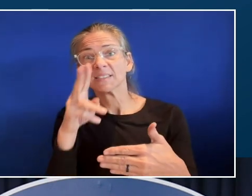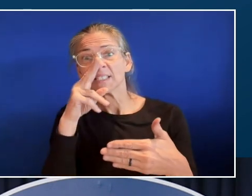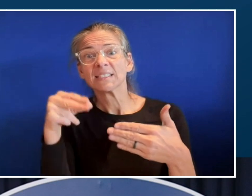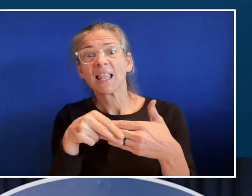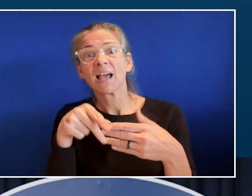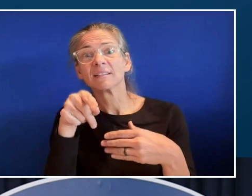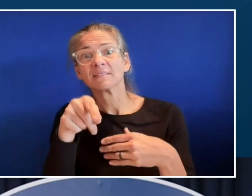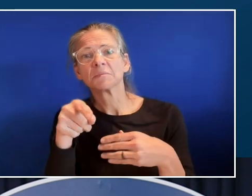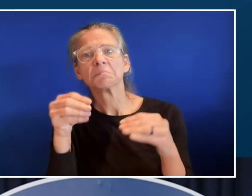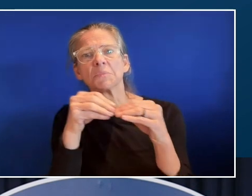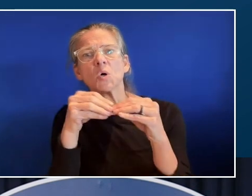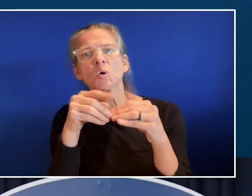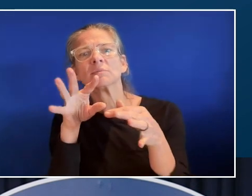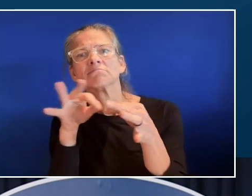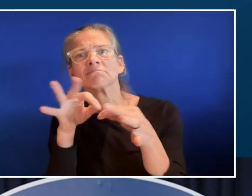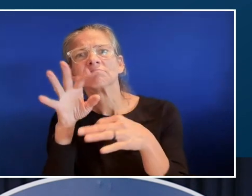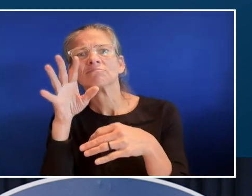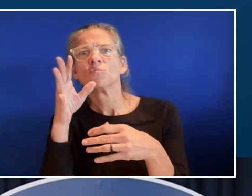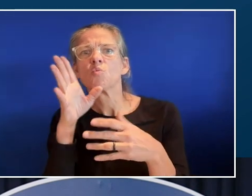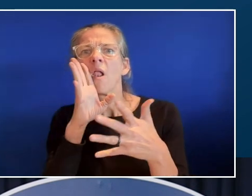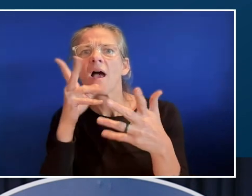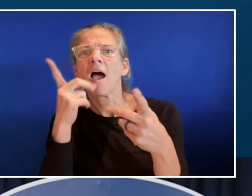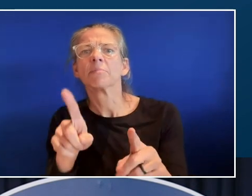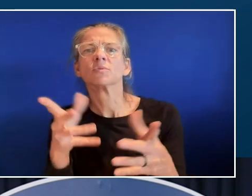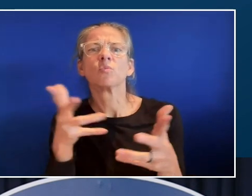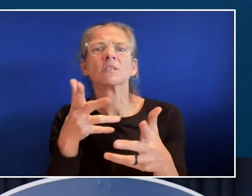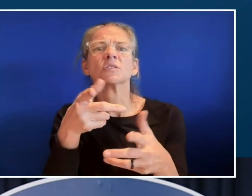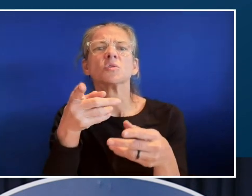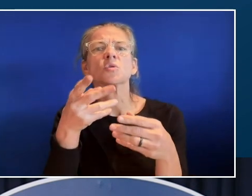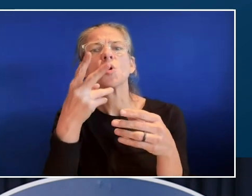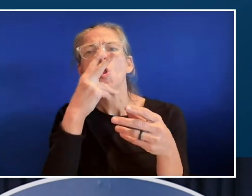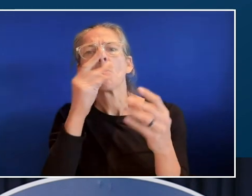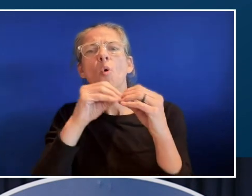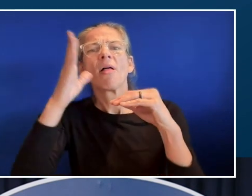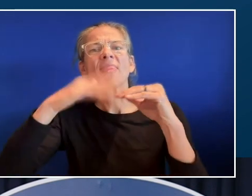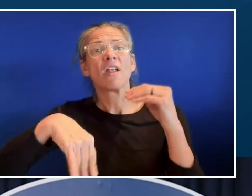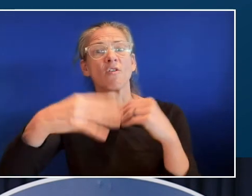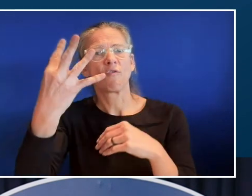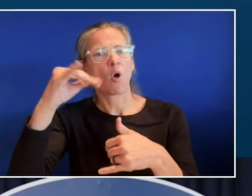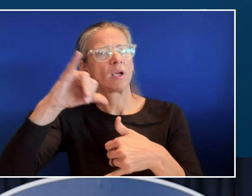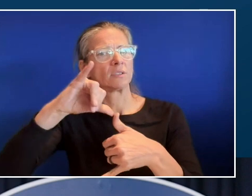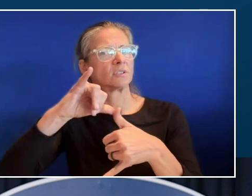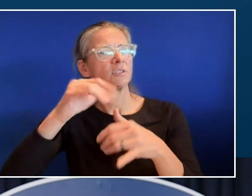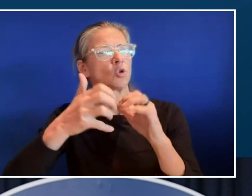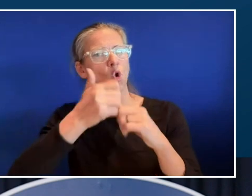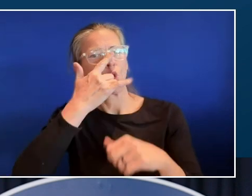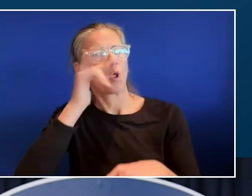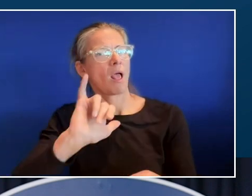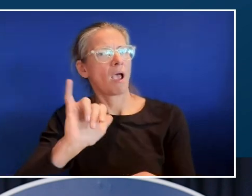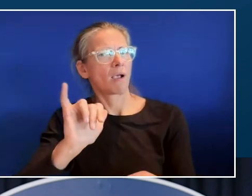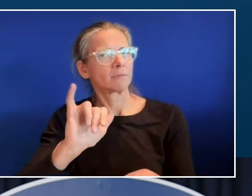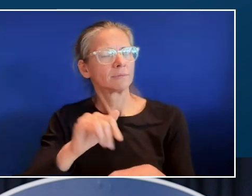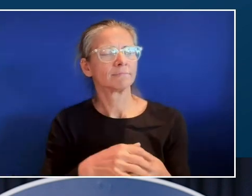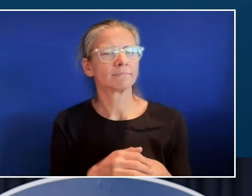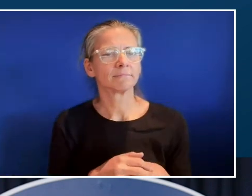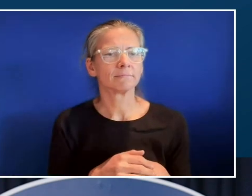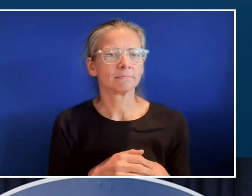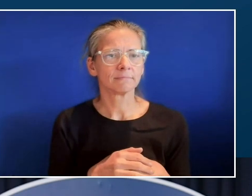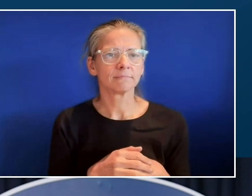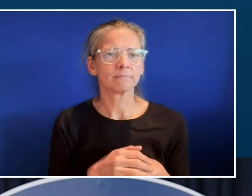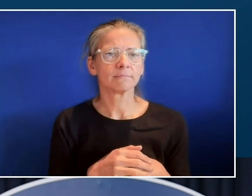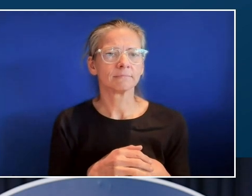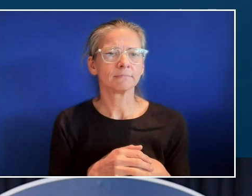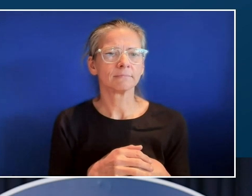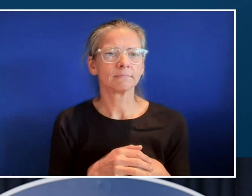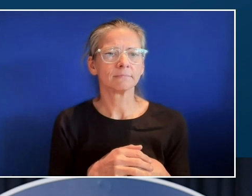slide shows you the confidence for more than 4 inches of snow, which is a significant amount. Let's go to the next